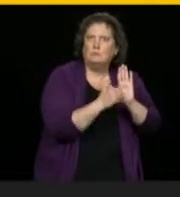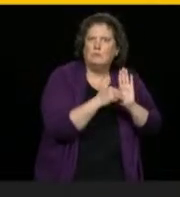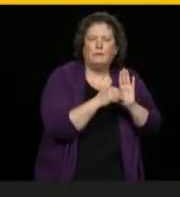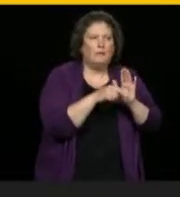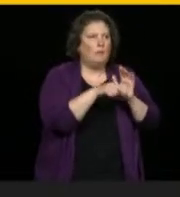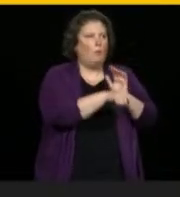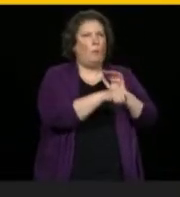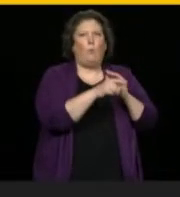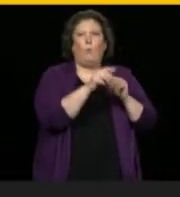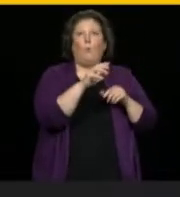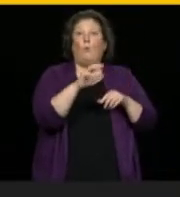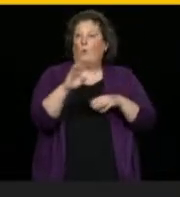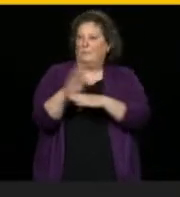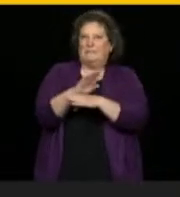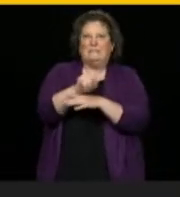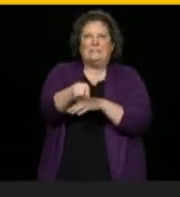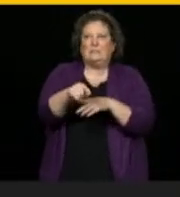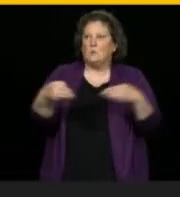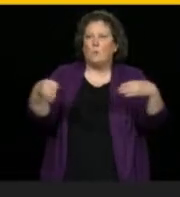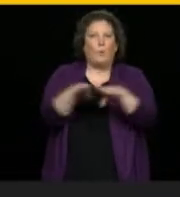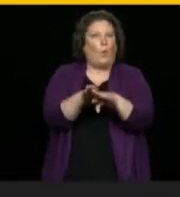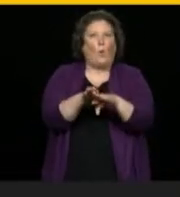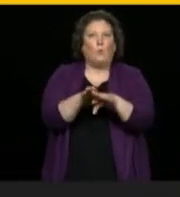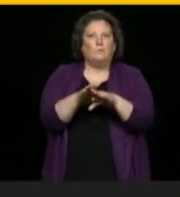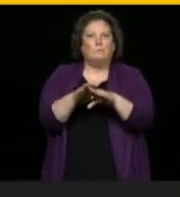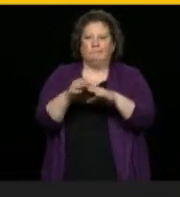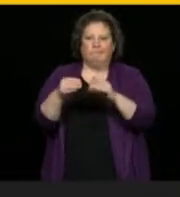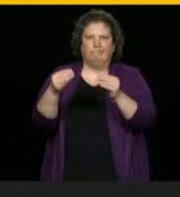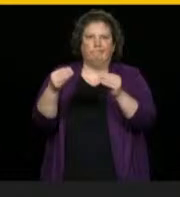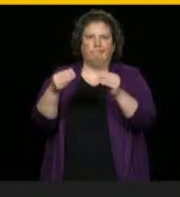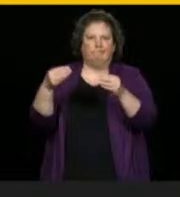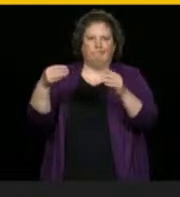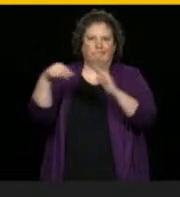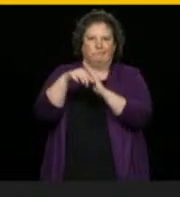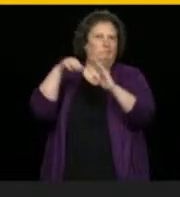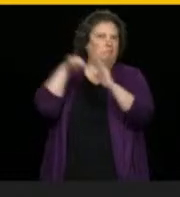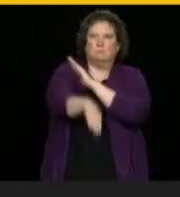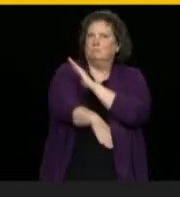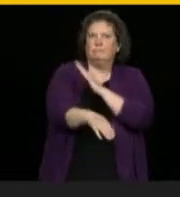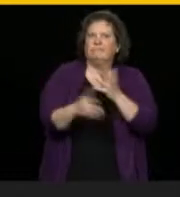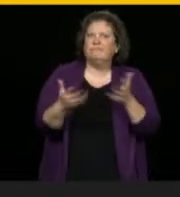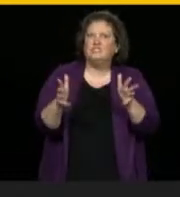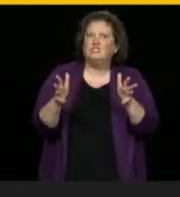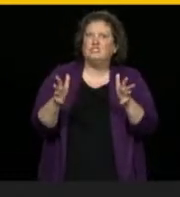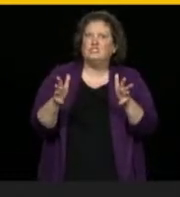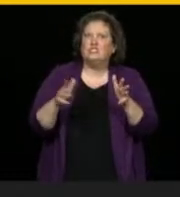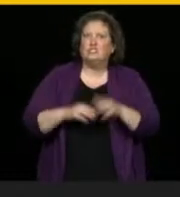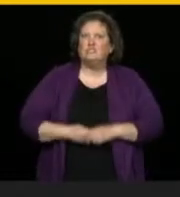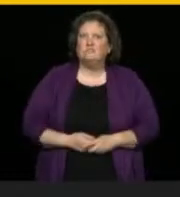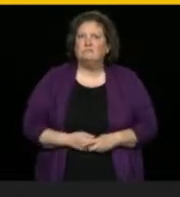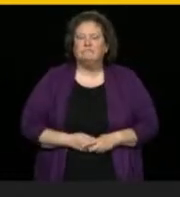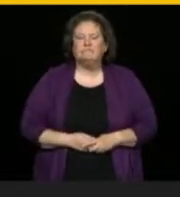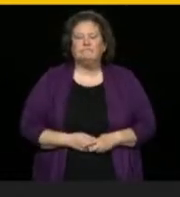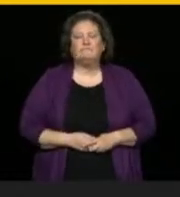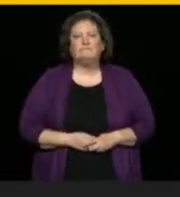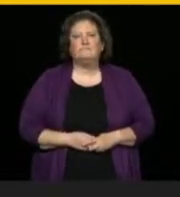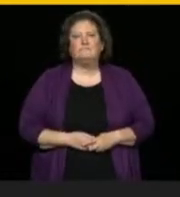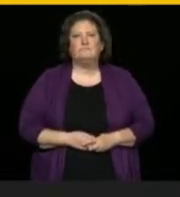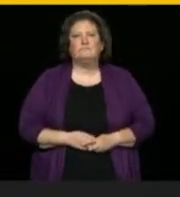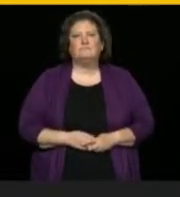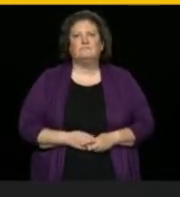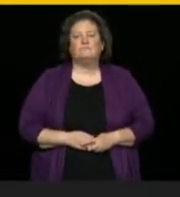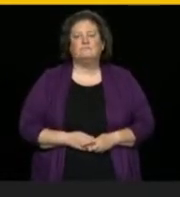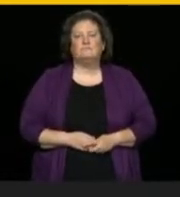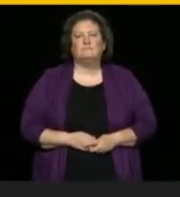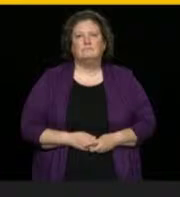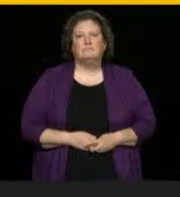que, their au doors fédéral, forever. on a le coût d'emprunt le plus bas de tous les autres paliers de gouvernement, de